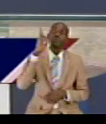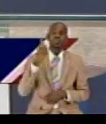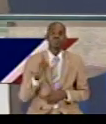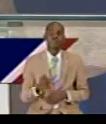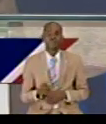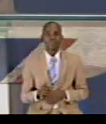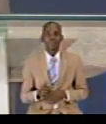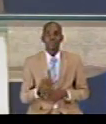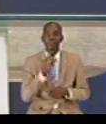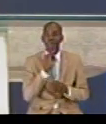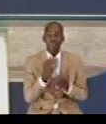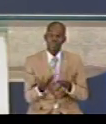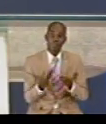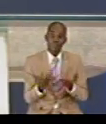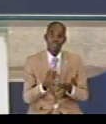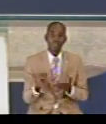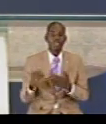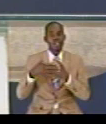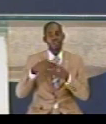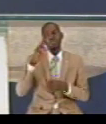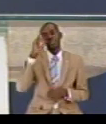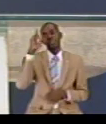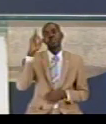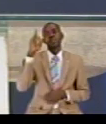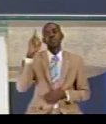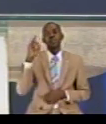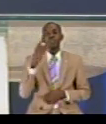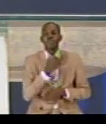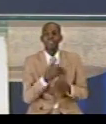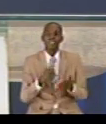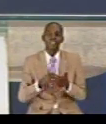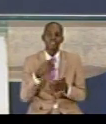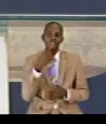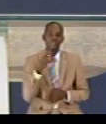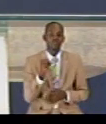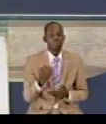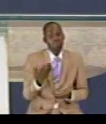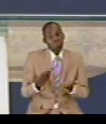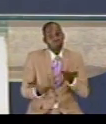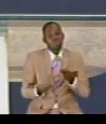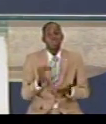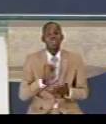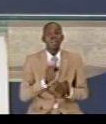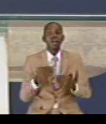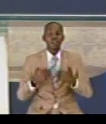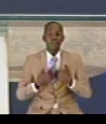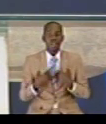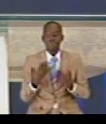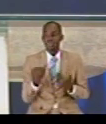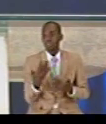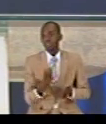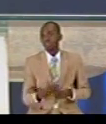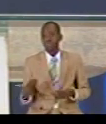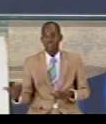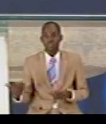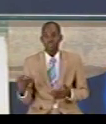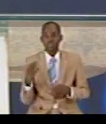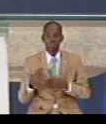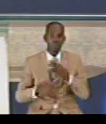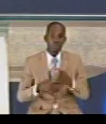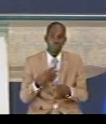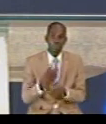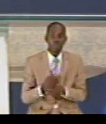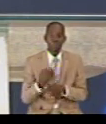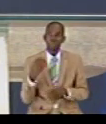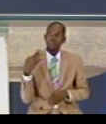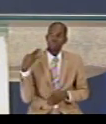verse 2, my soul thirsteth for God. It says, although I have the things of the world, the place, the position, and the